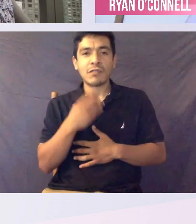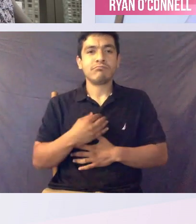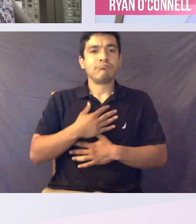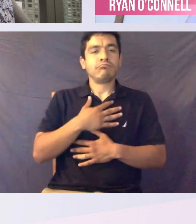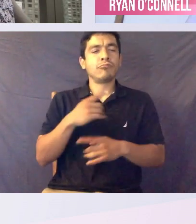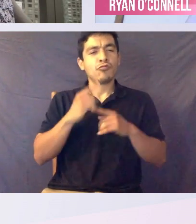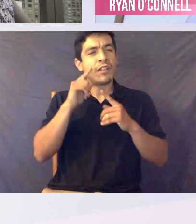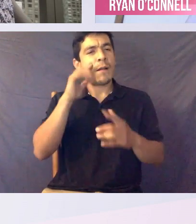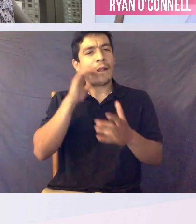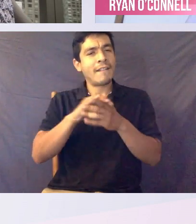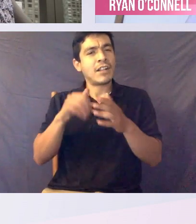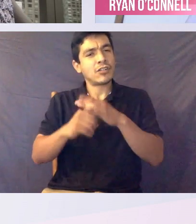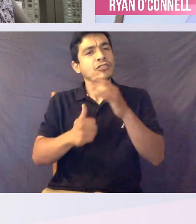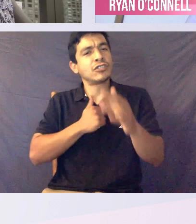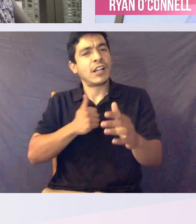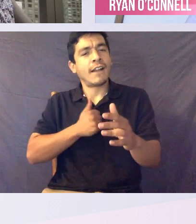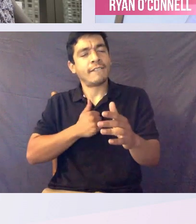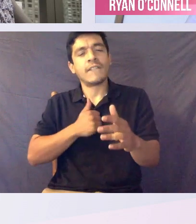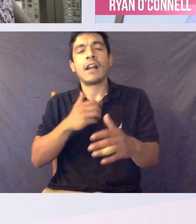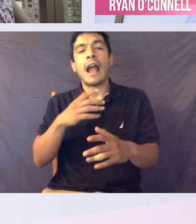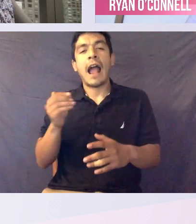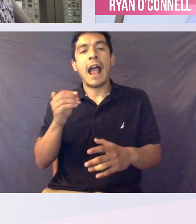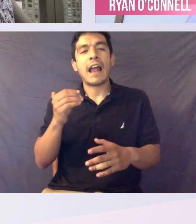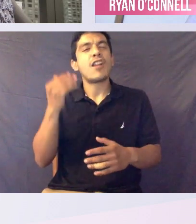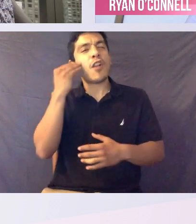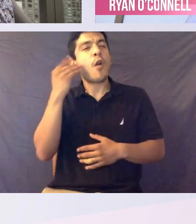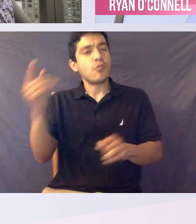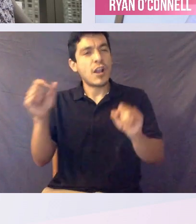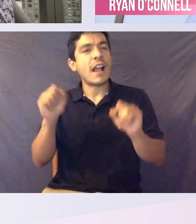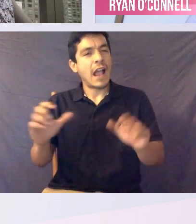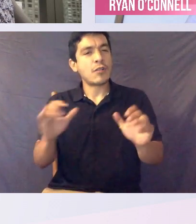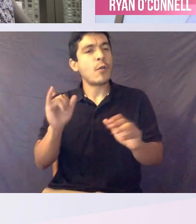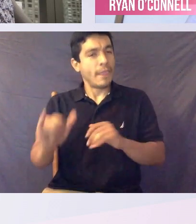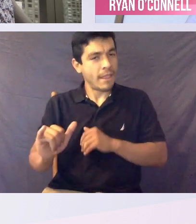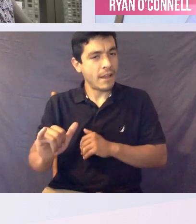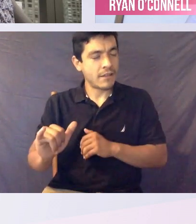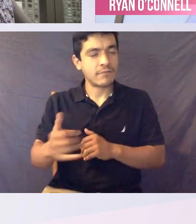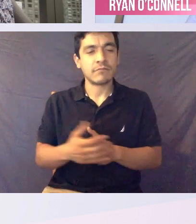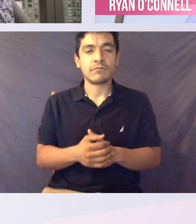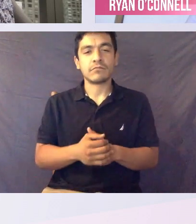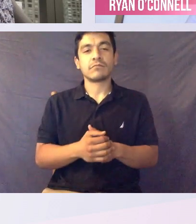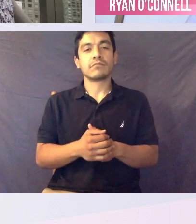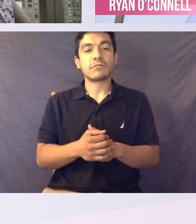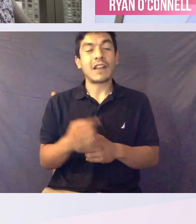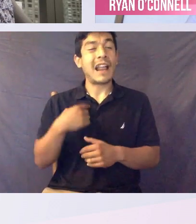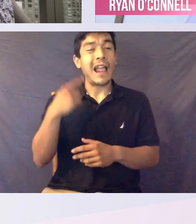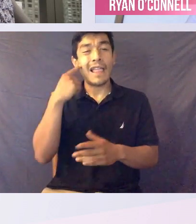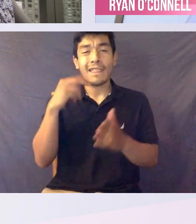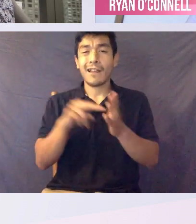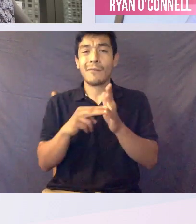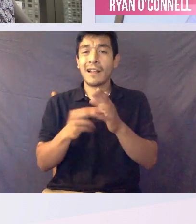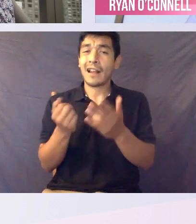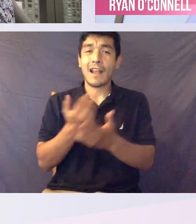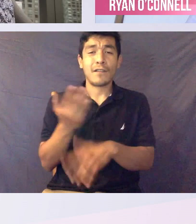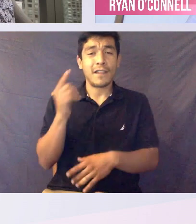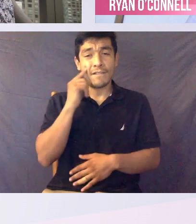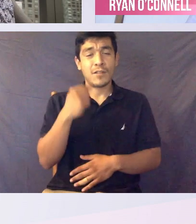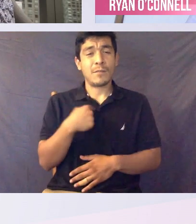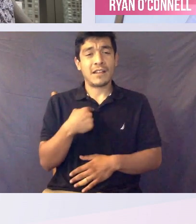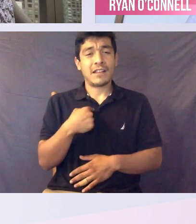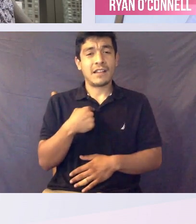to not even question that she could be a part of that kind of world. I think it means everything to me. I think, to be